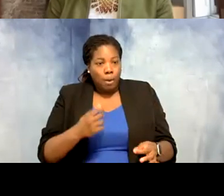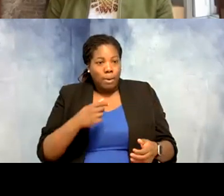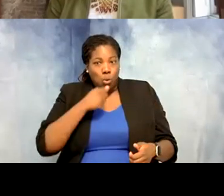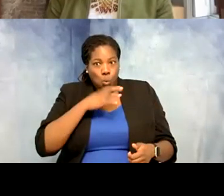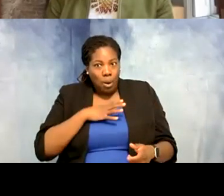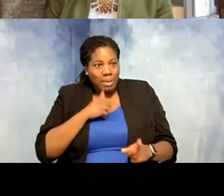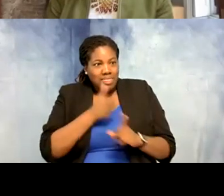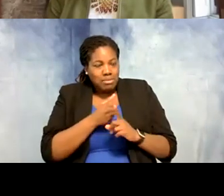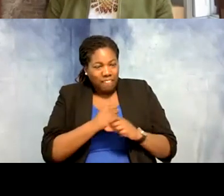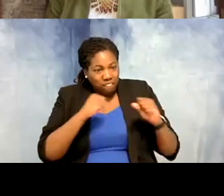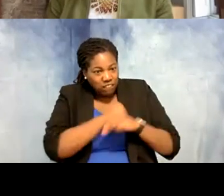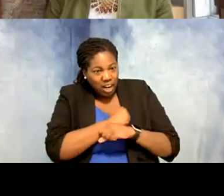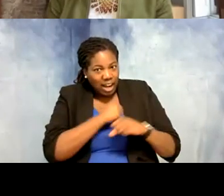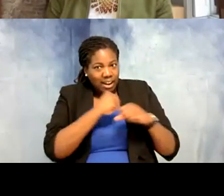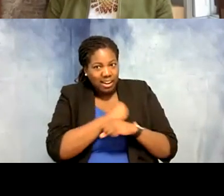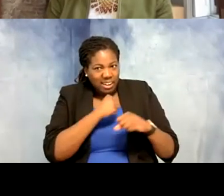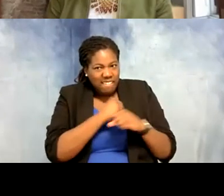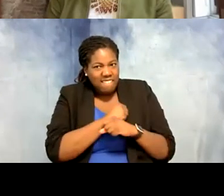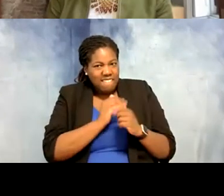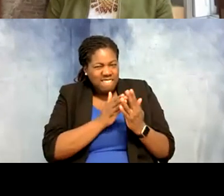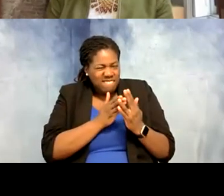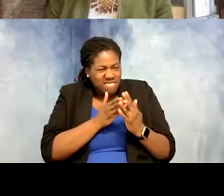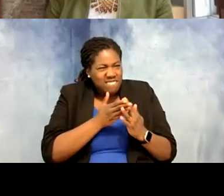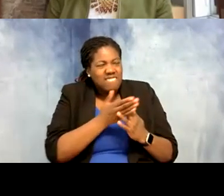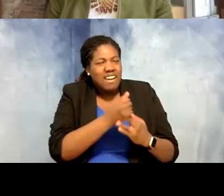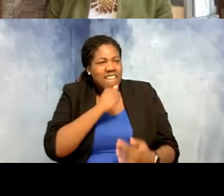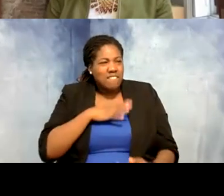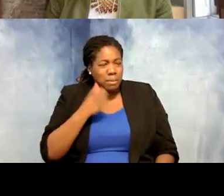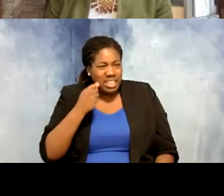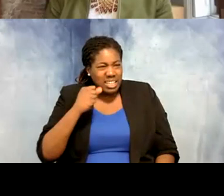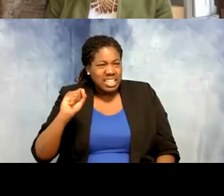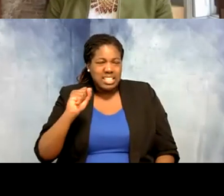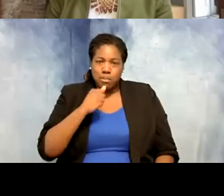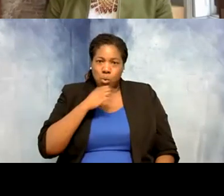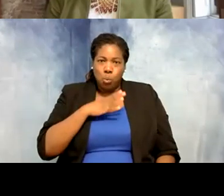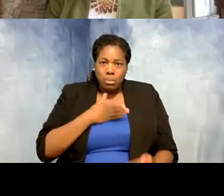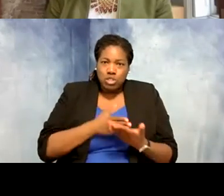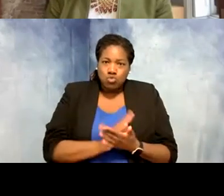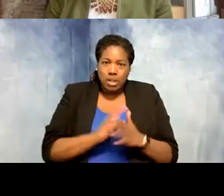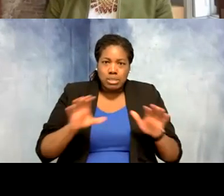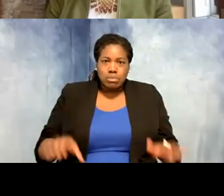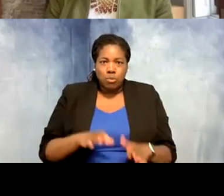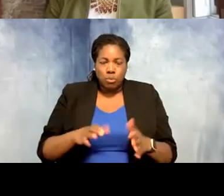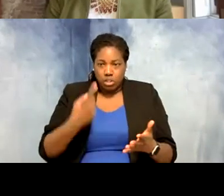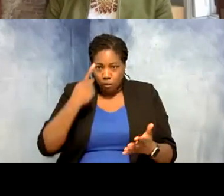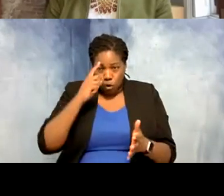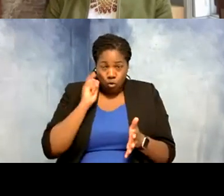women fought through feminism and the women's rights movements to get that